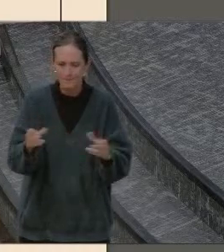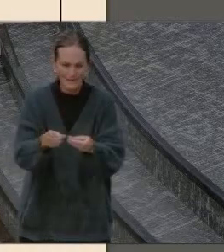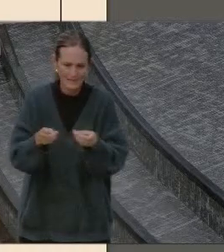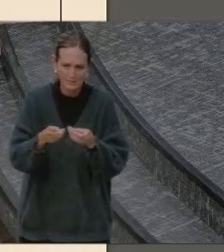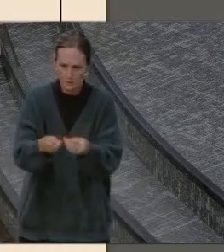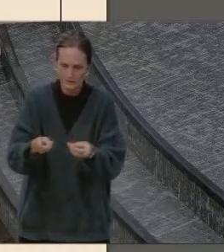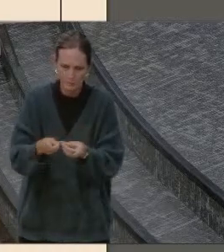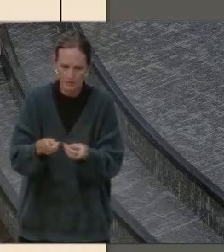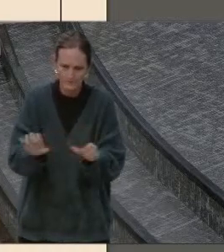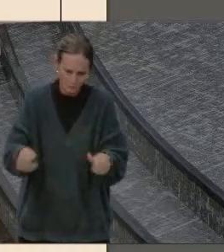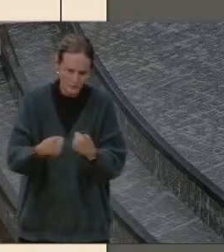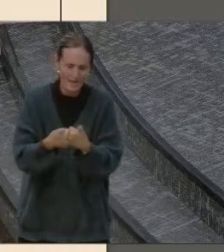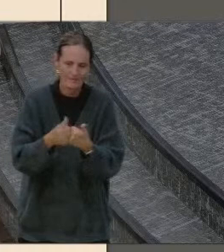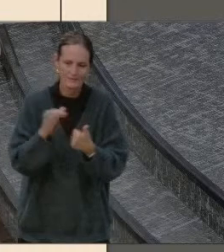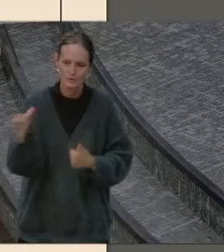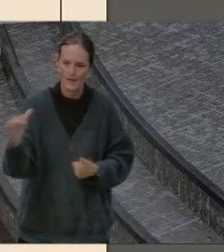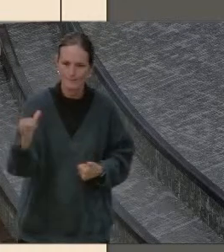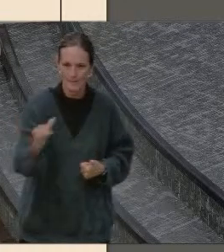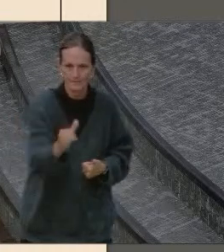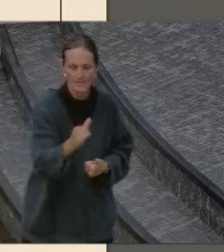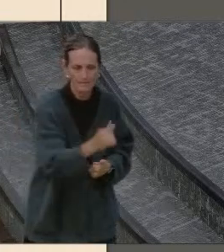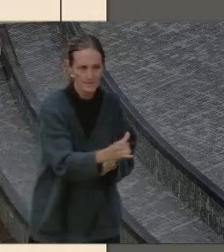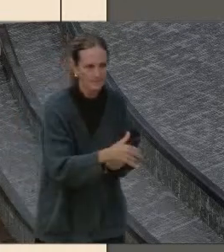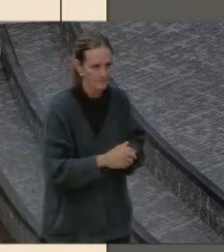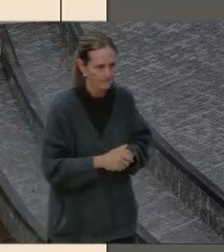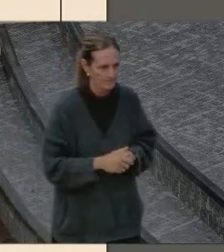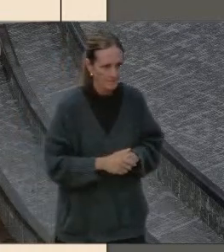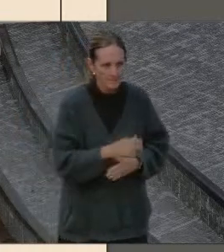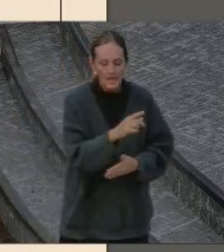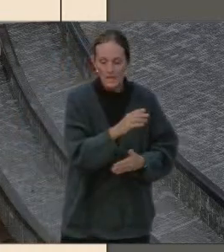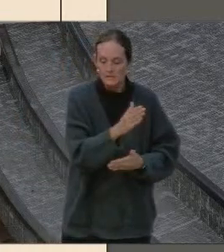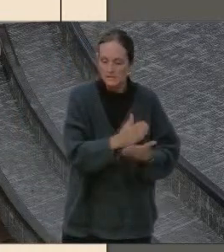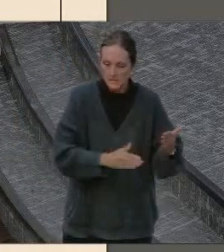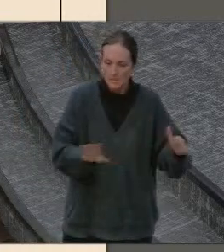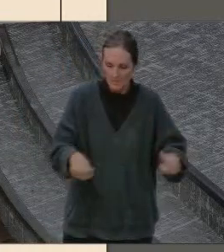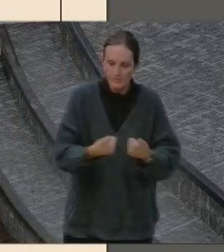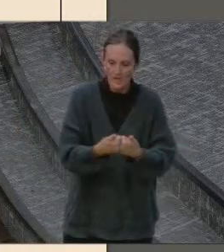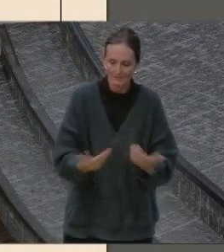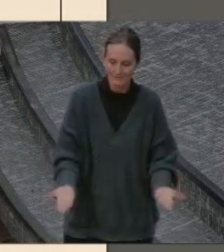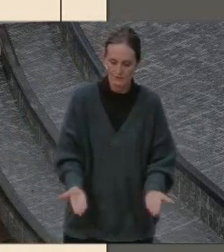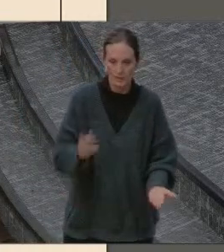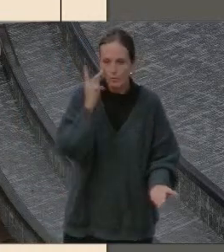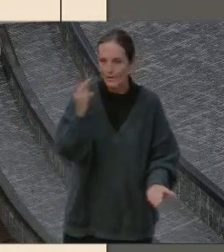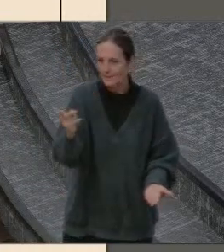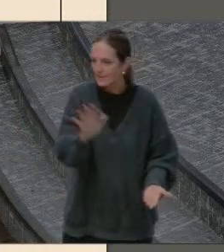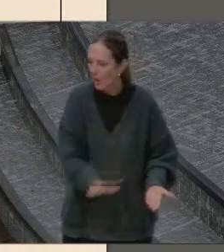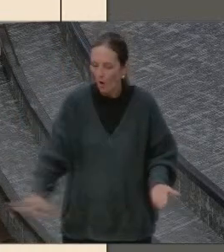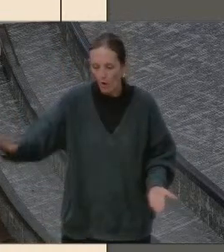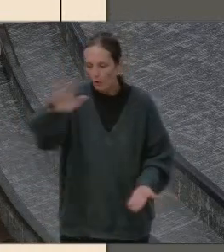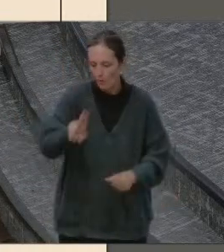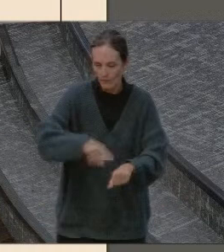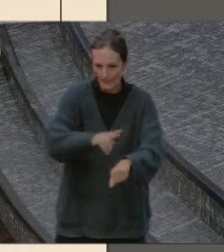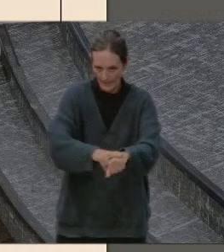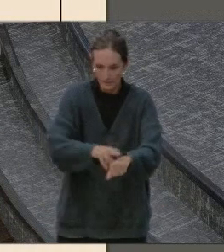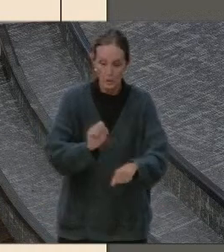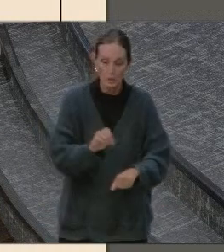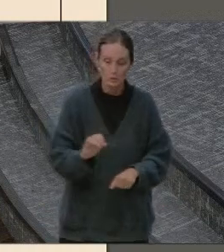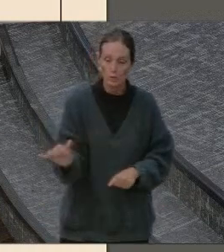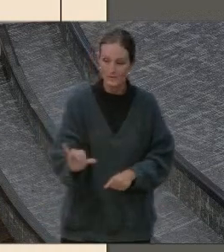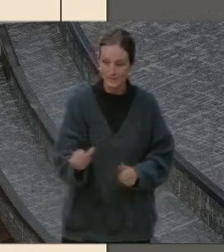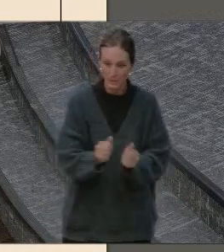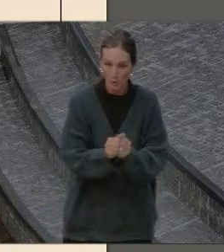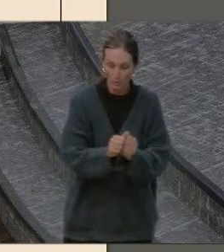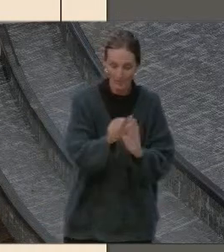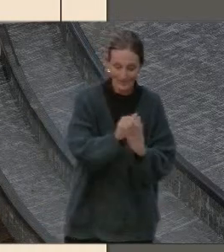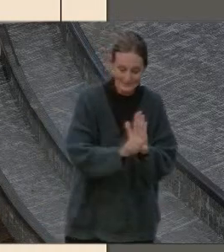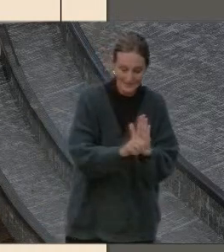the challenges and the trends we're seeing here, we're seeing nationwide. So for instance, similar to the states and the